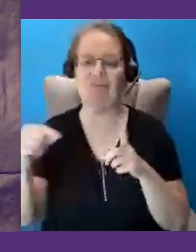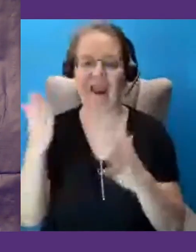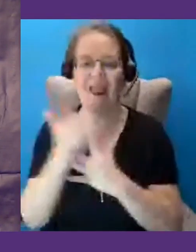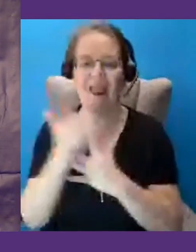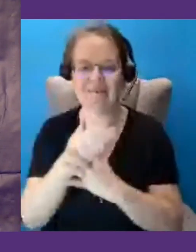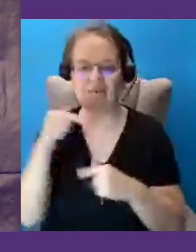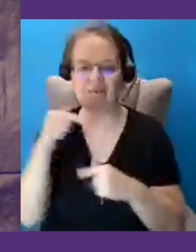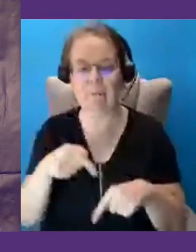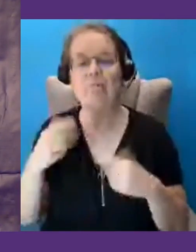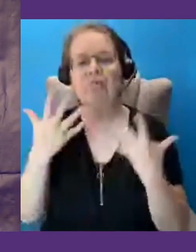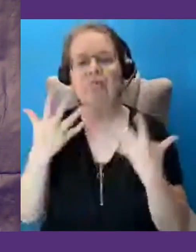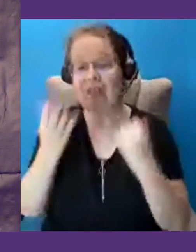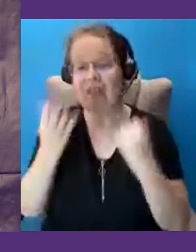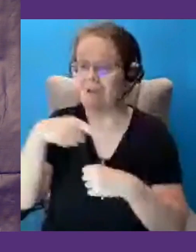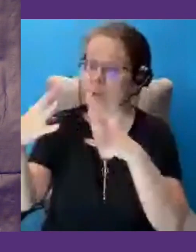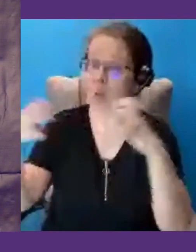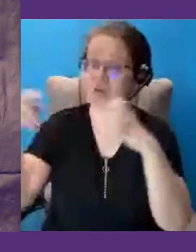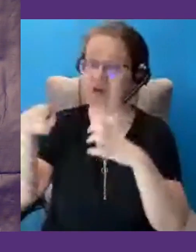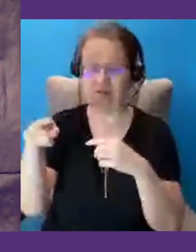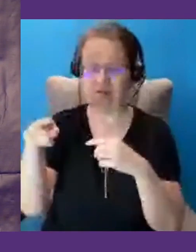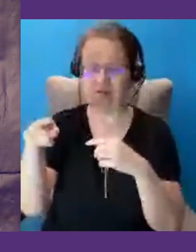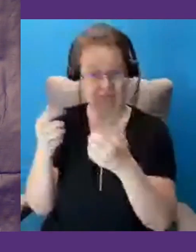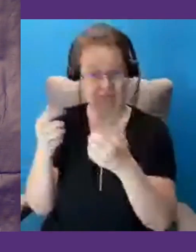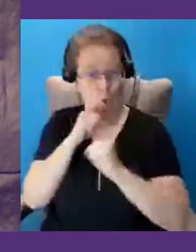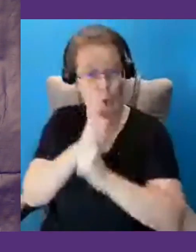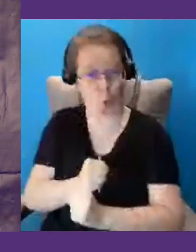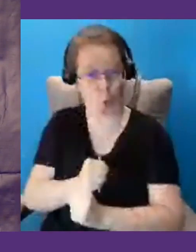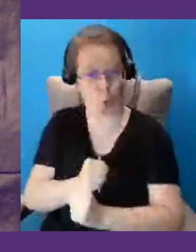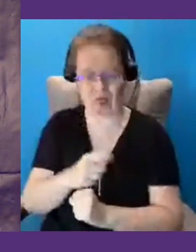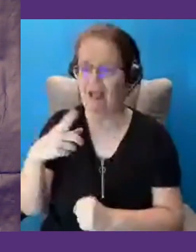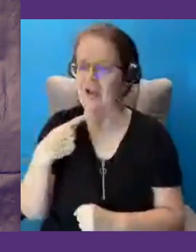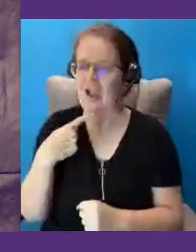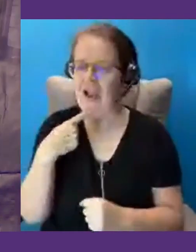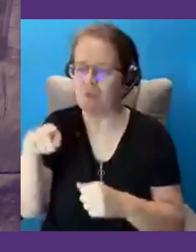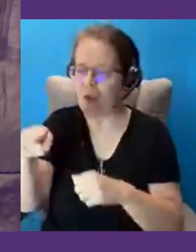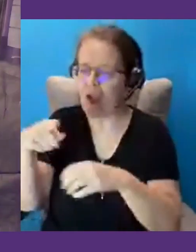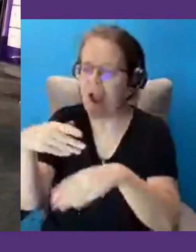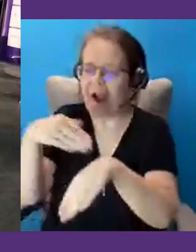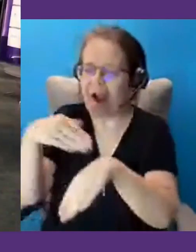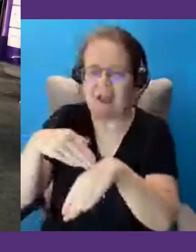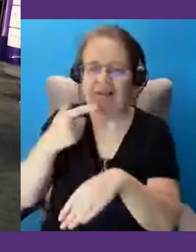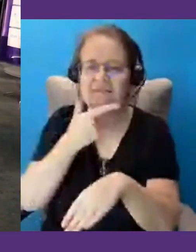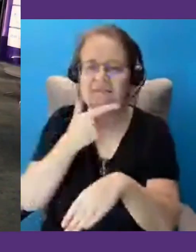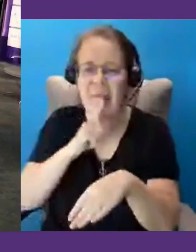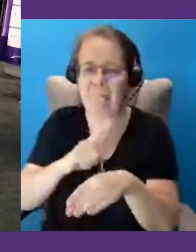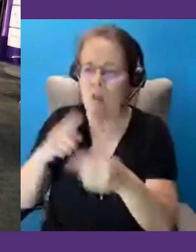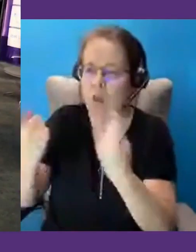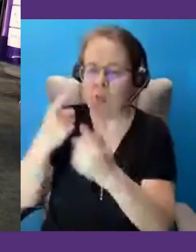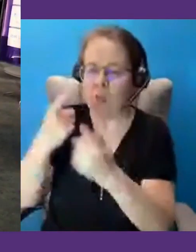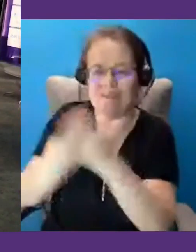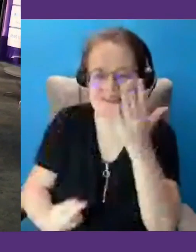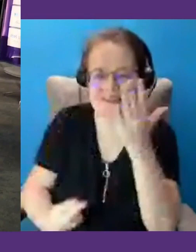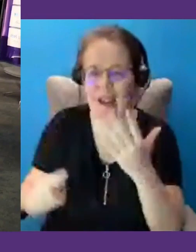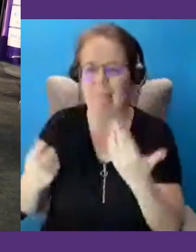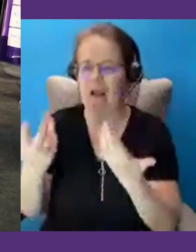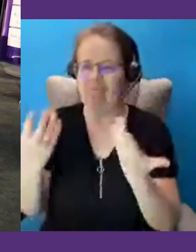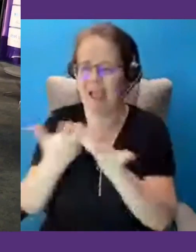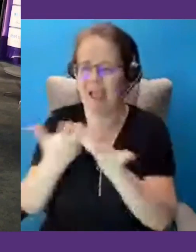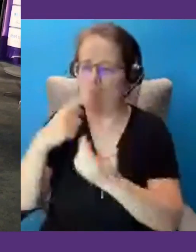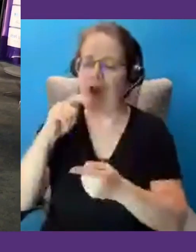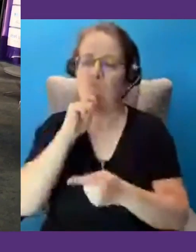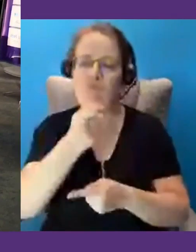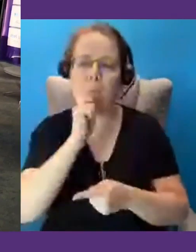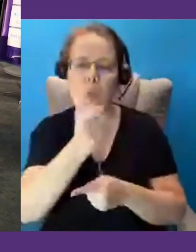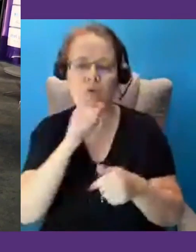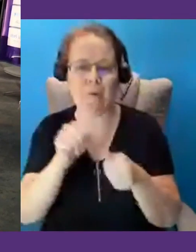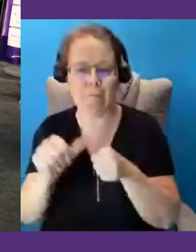could reach by reporting on stories that affect disabled people more effectively. We've seen that from some of the letters that